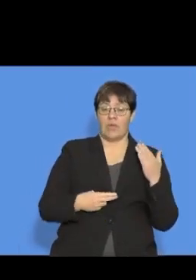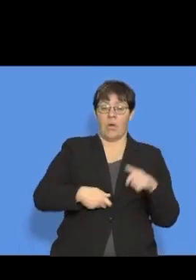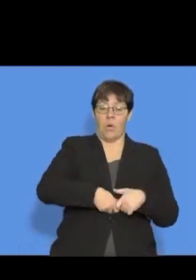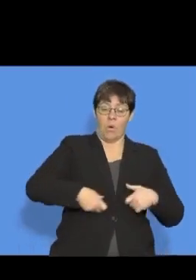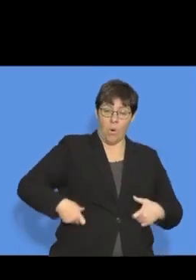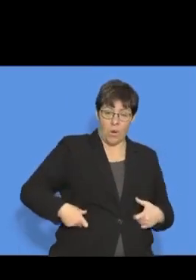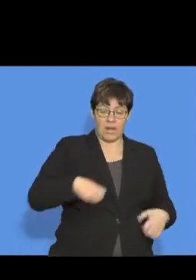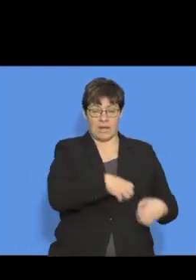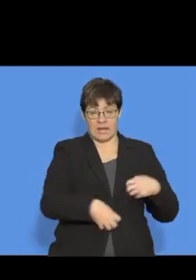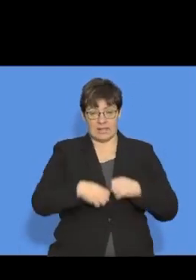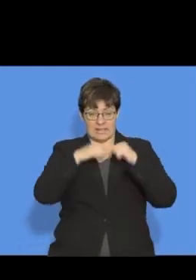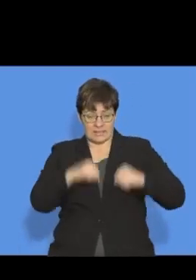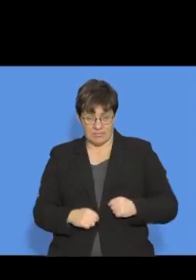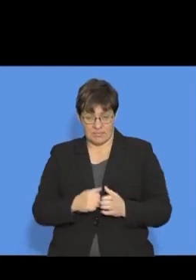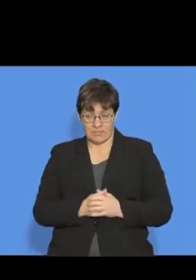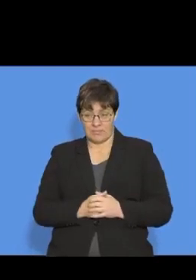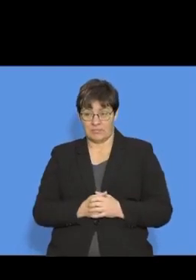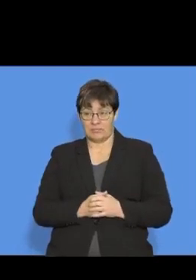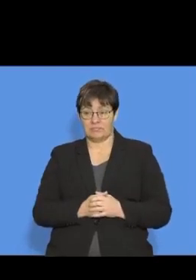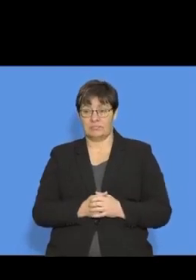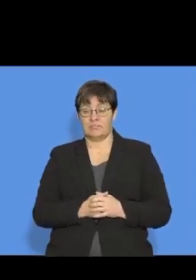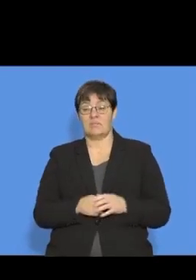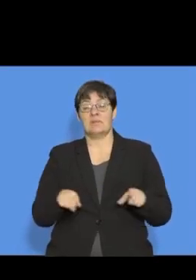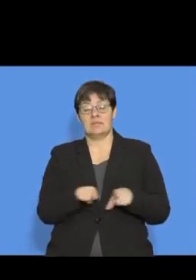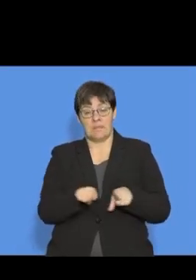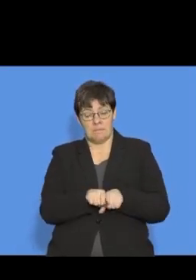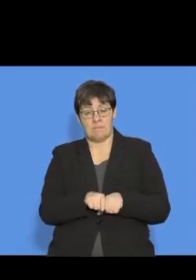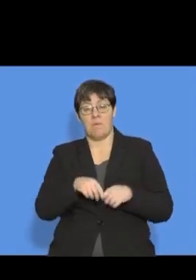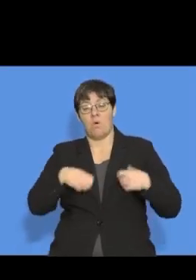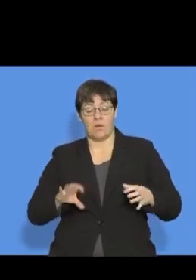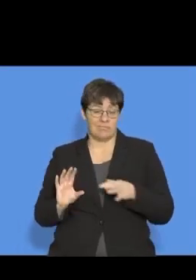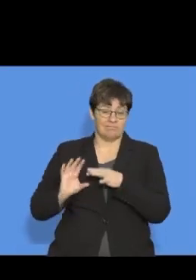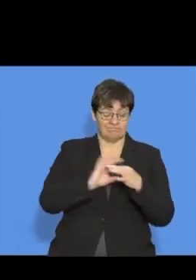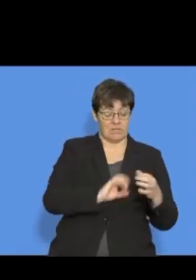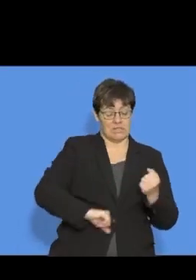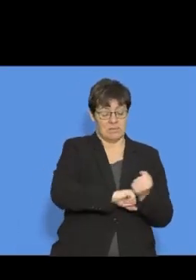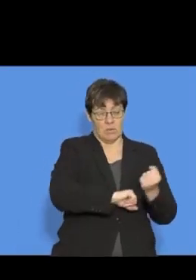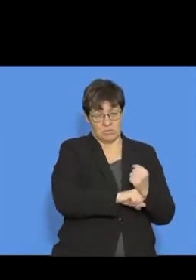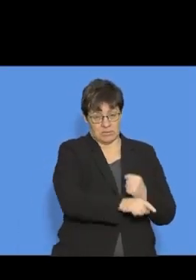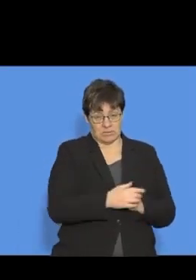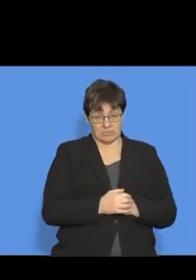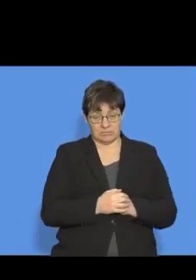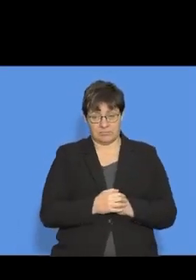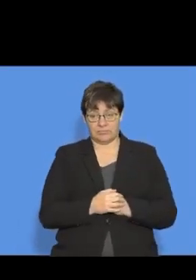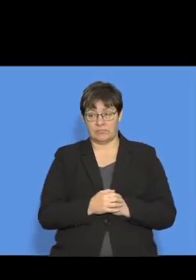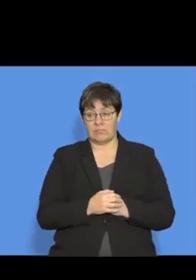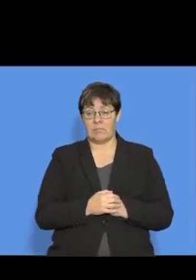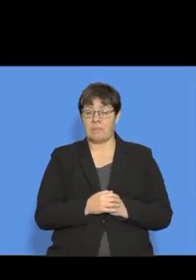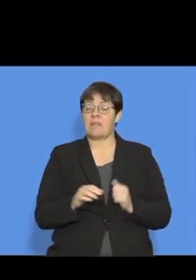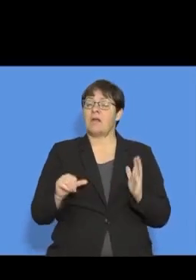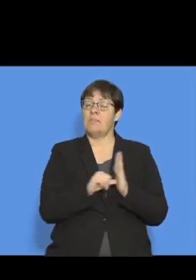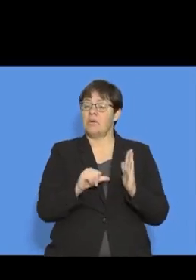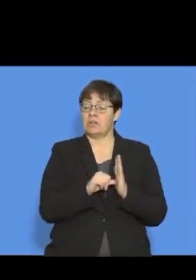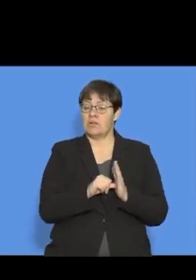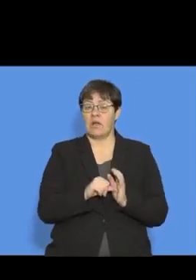organs of the digestive system or the alimentary canal along with organs that are associated with it. So as we go through them, it's important